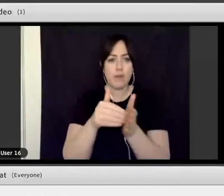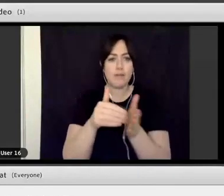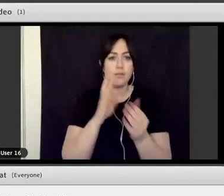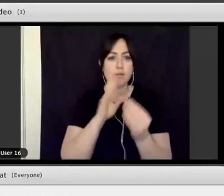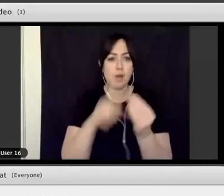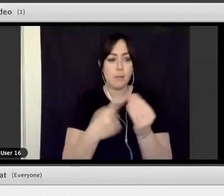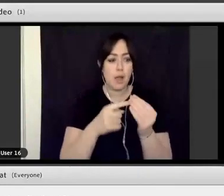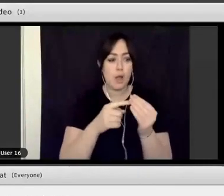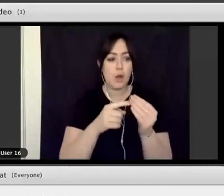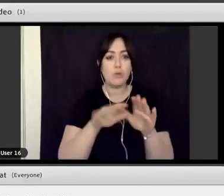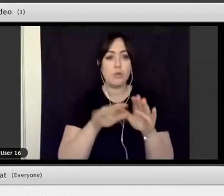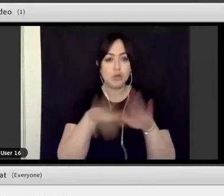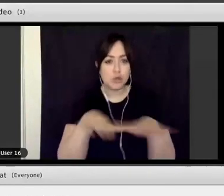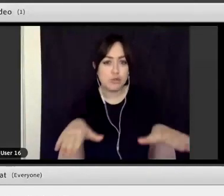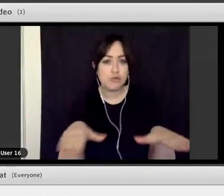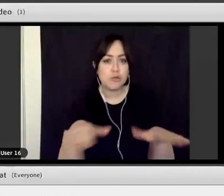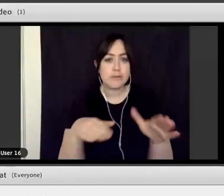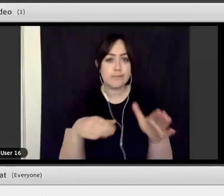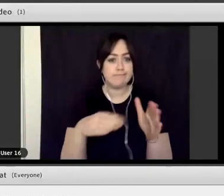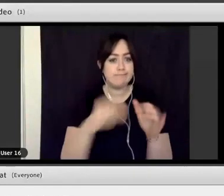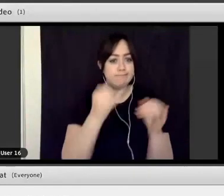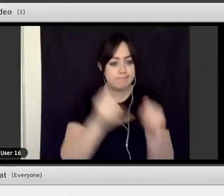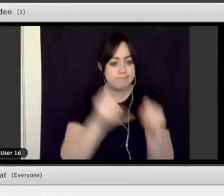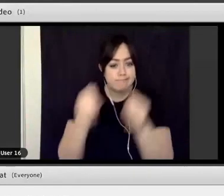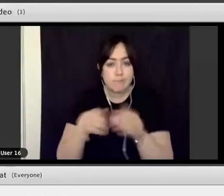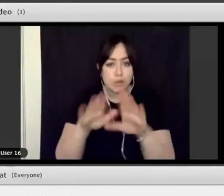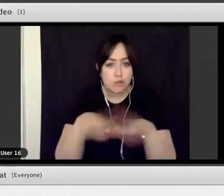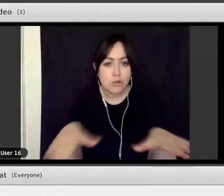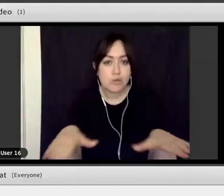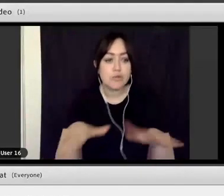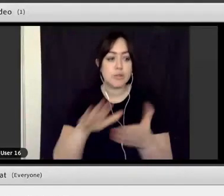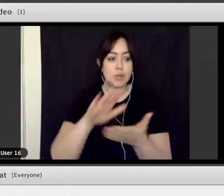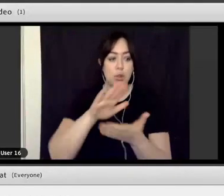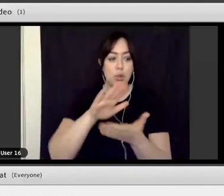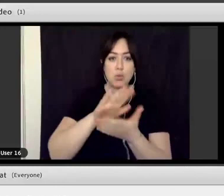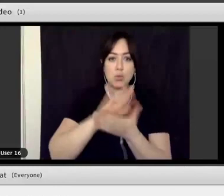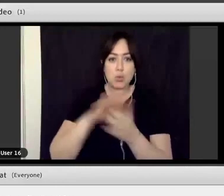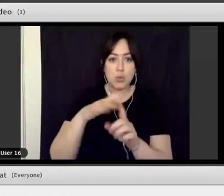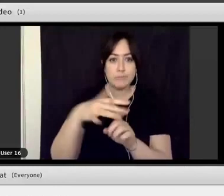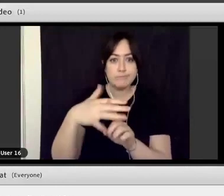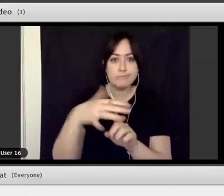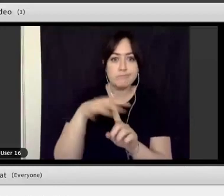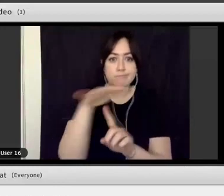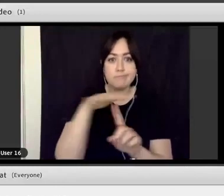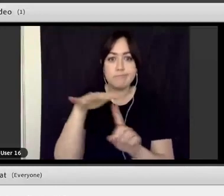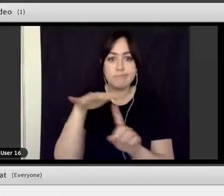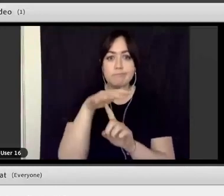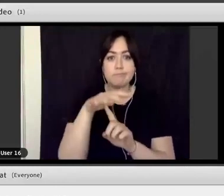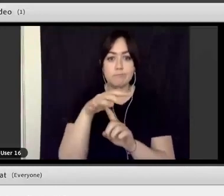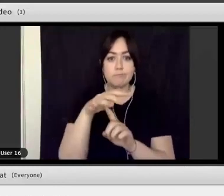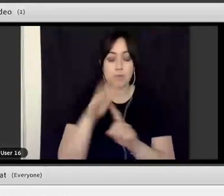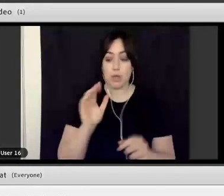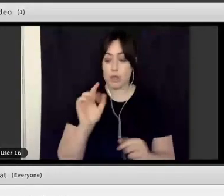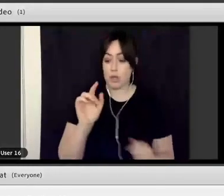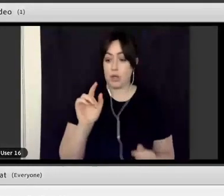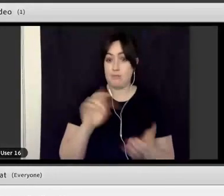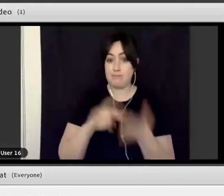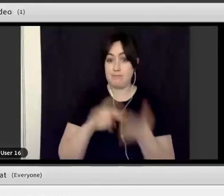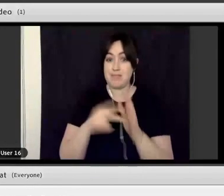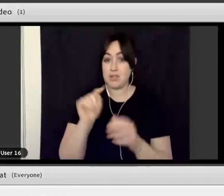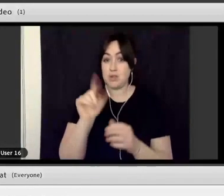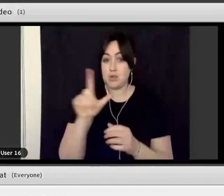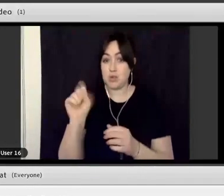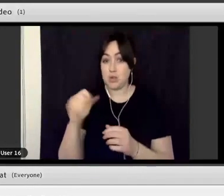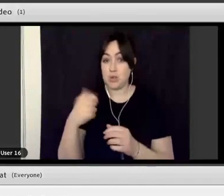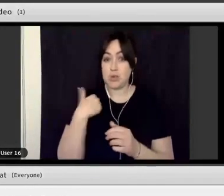sometimes individual children or school settings where we want to, in a sense, adapt the tools that we have to